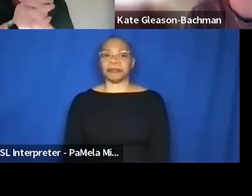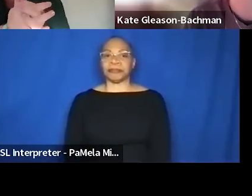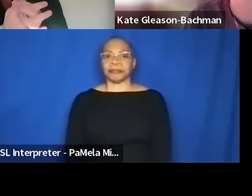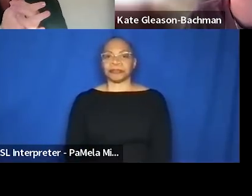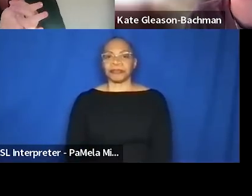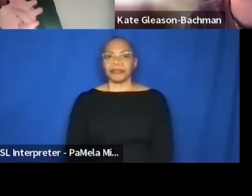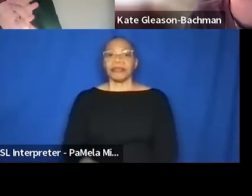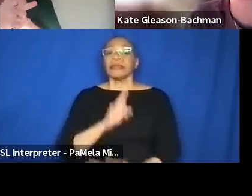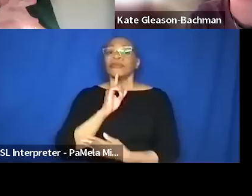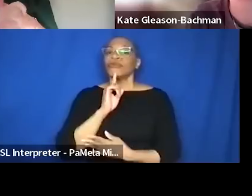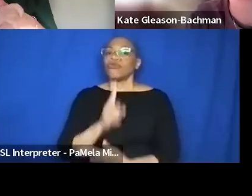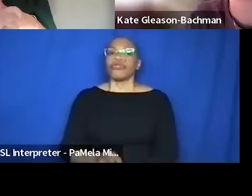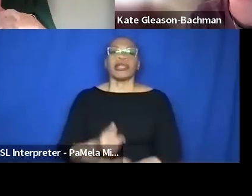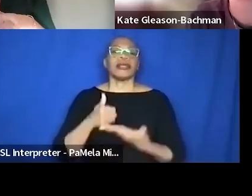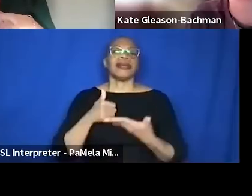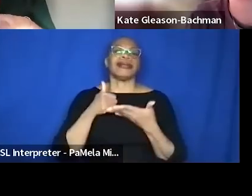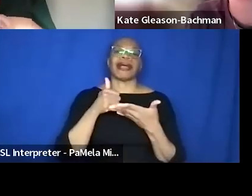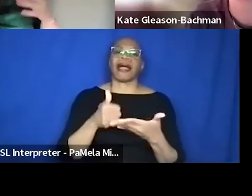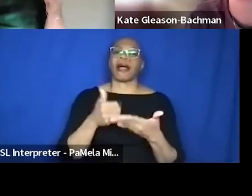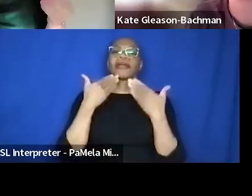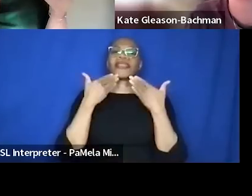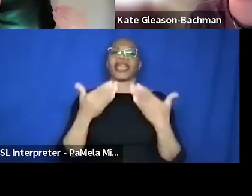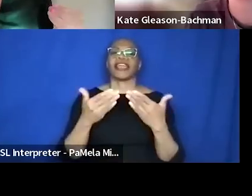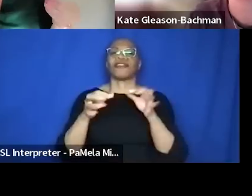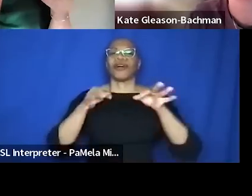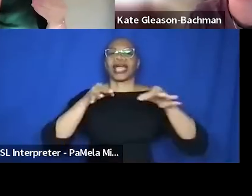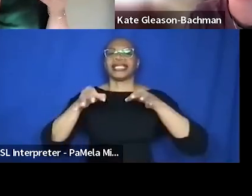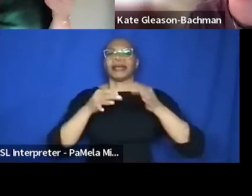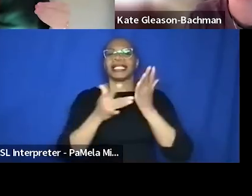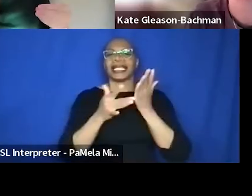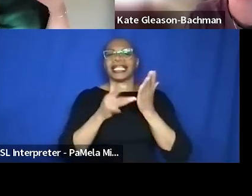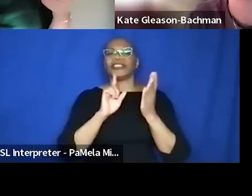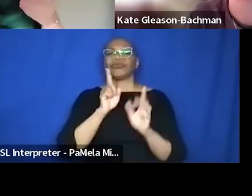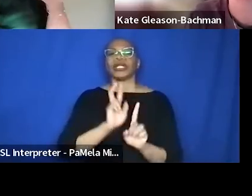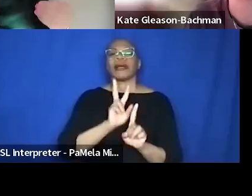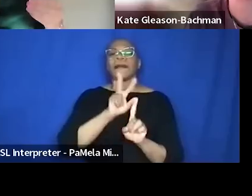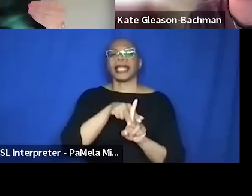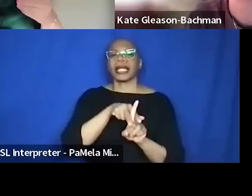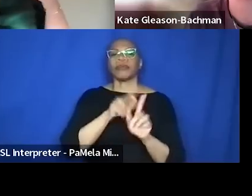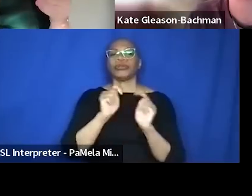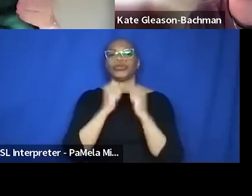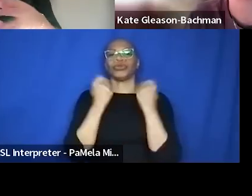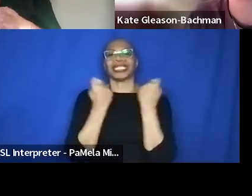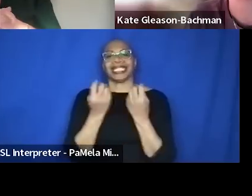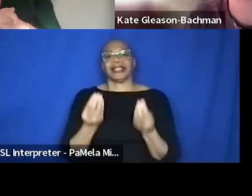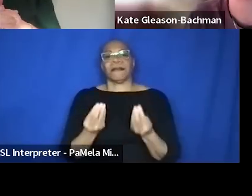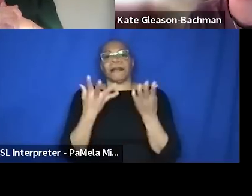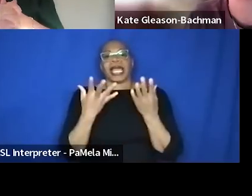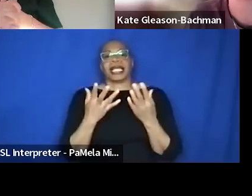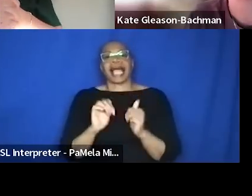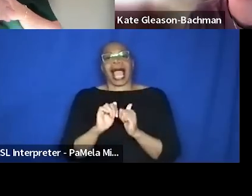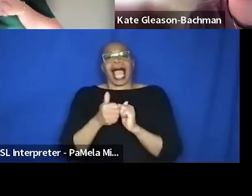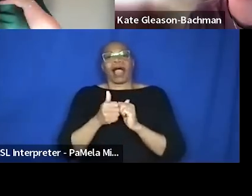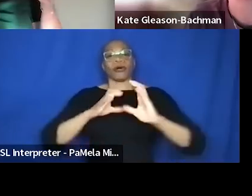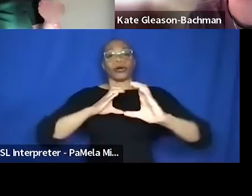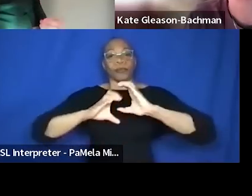That's really helpful. Thank you for explaining this technology. I think it's really applicable to teams to think about how they can be communicating with